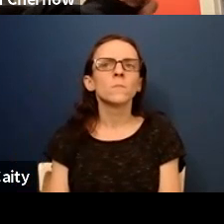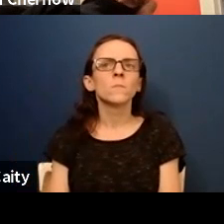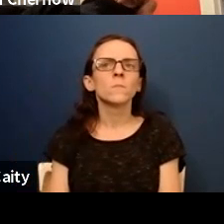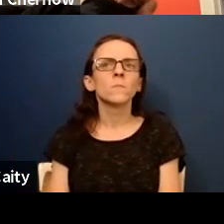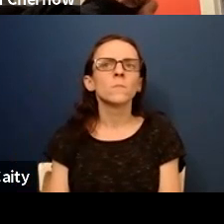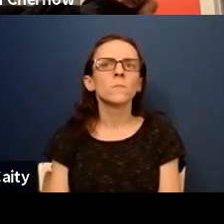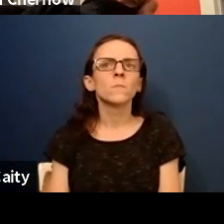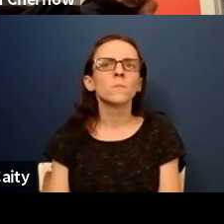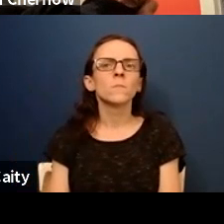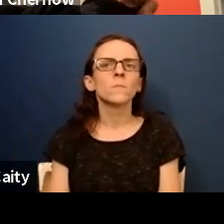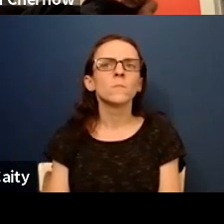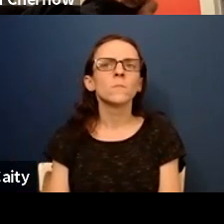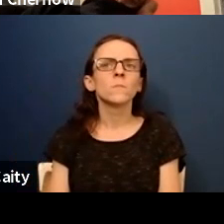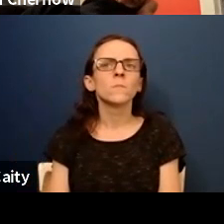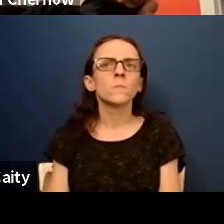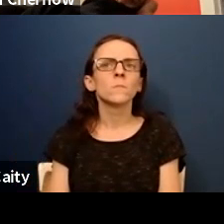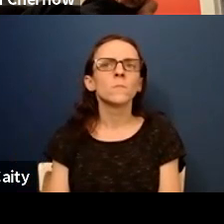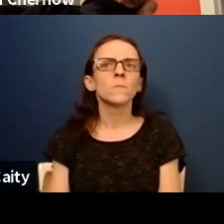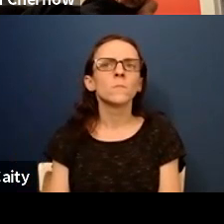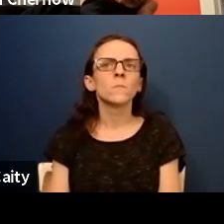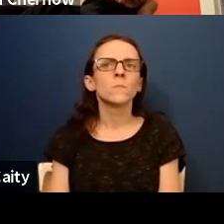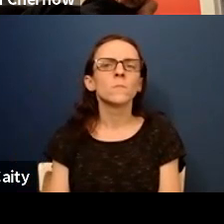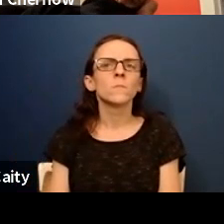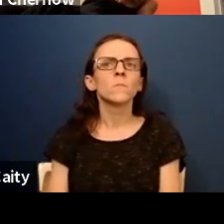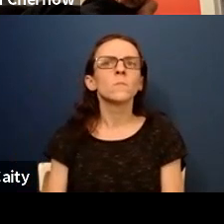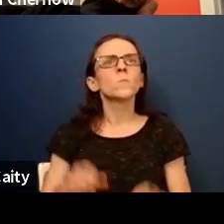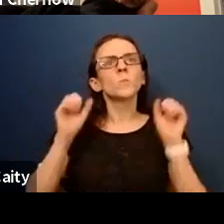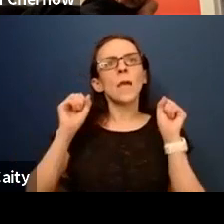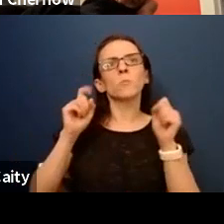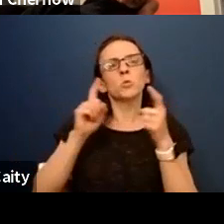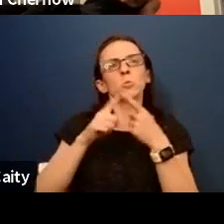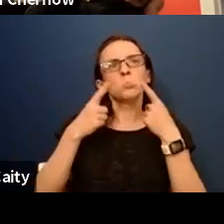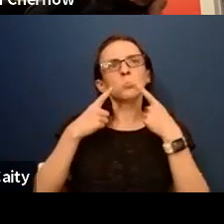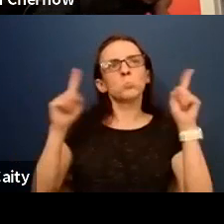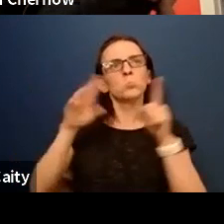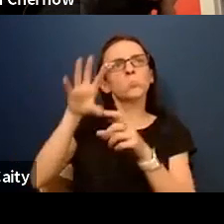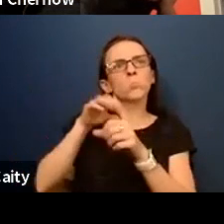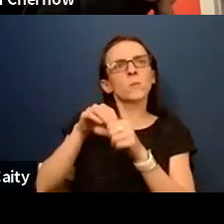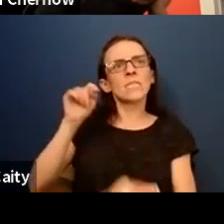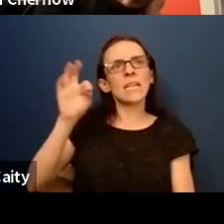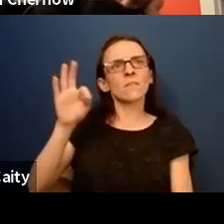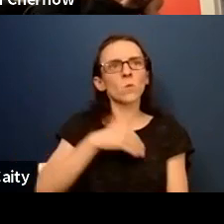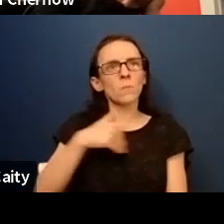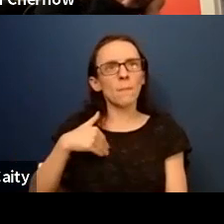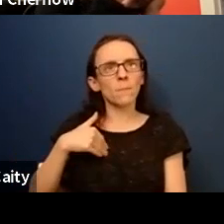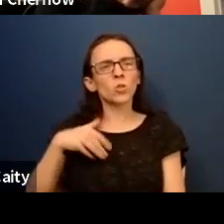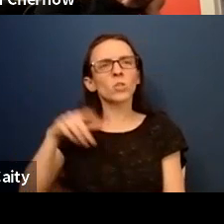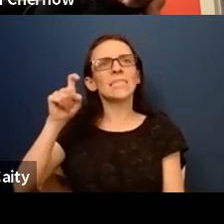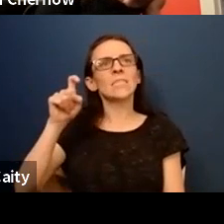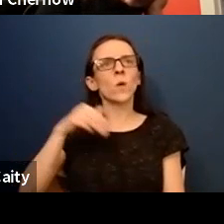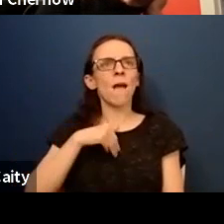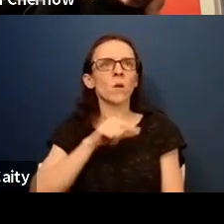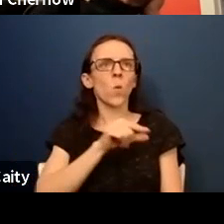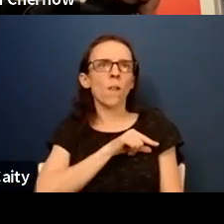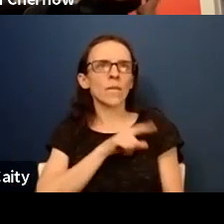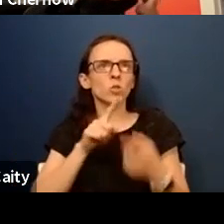So to be able to do this type of job, being as a task force member, you need to have the qualification to